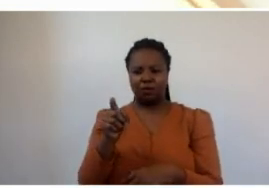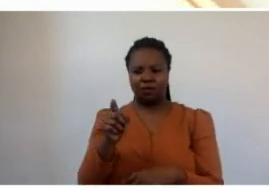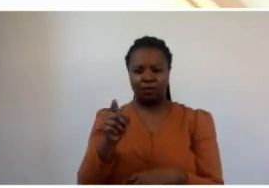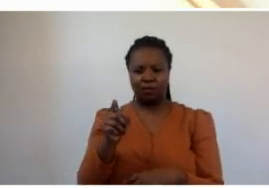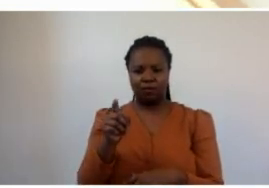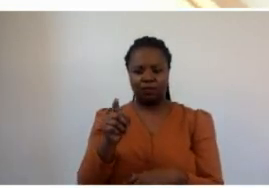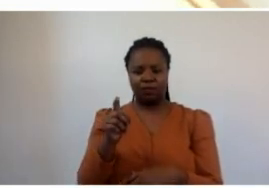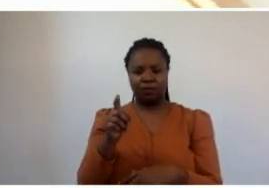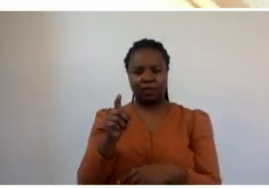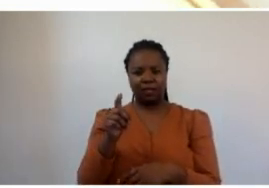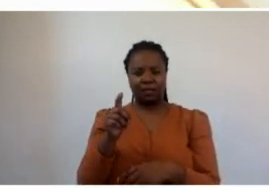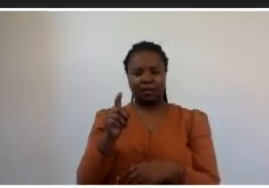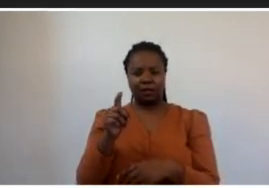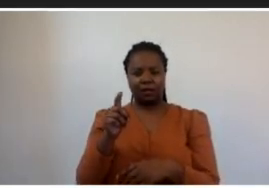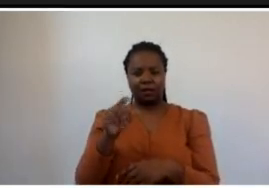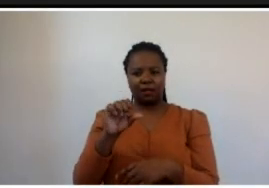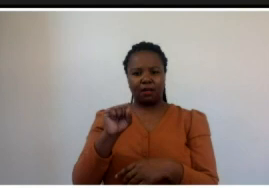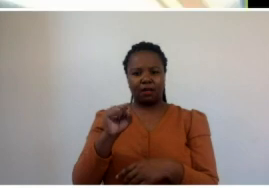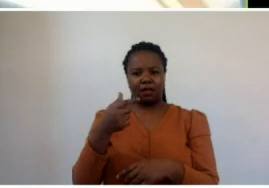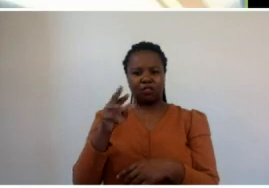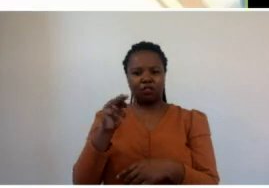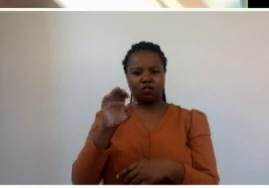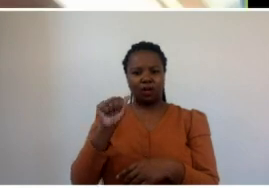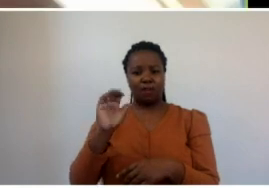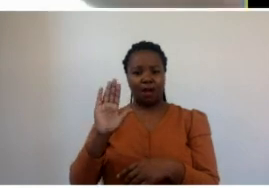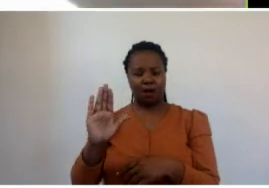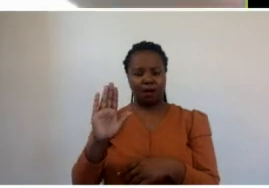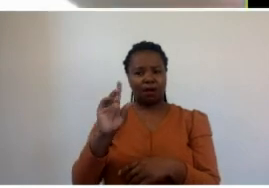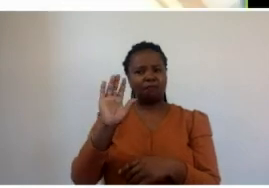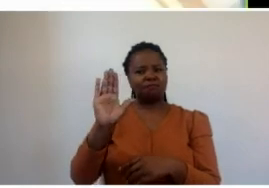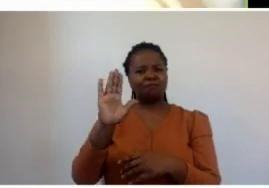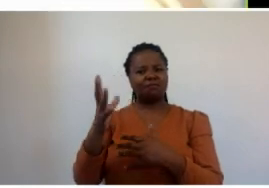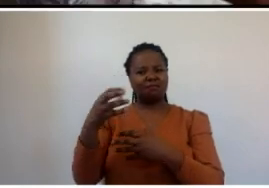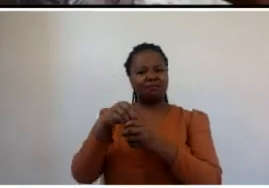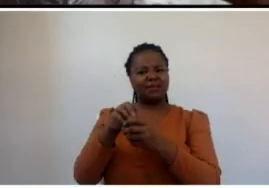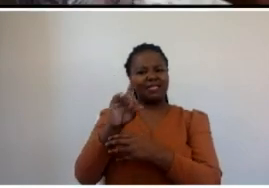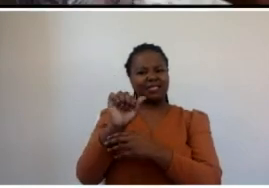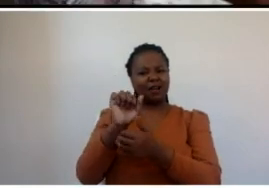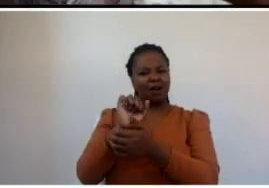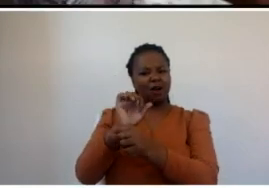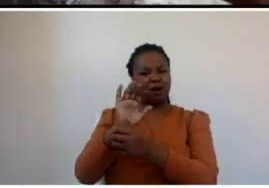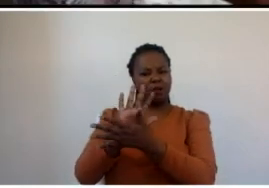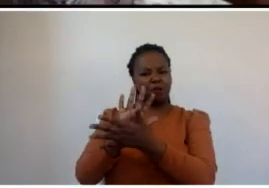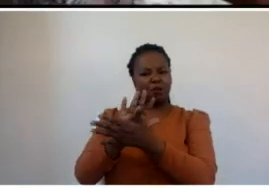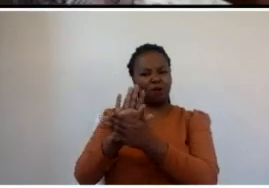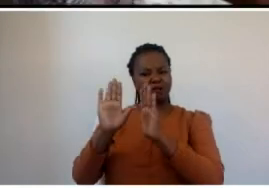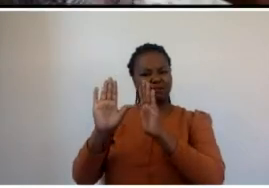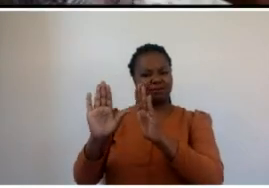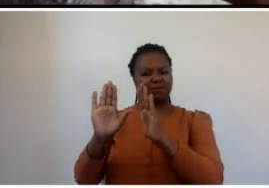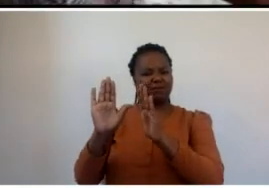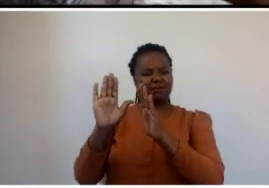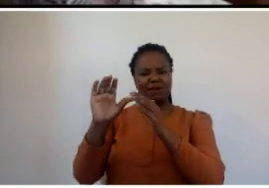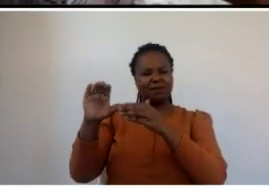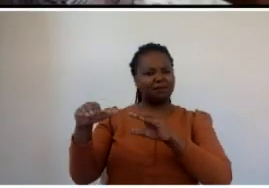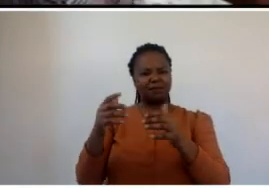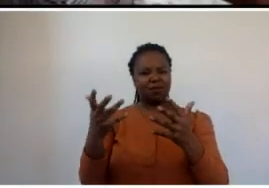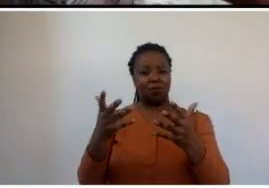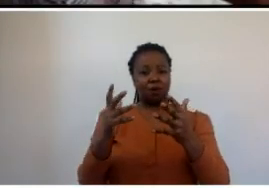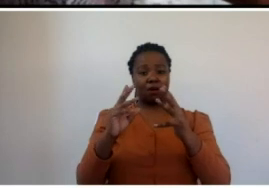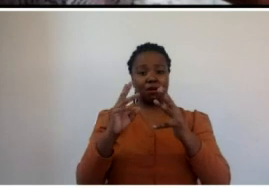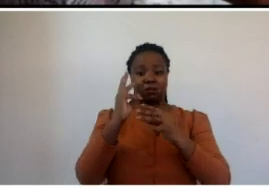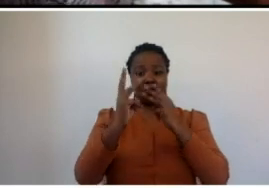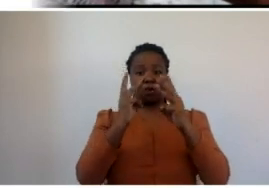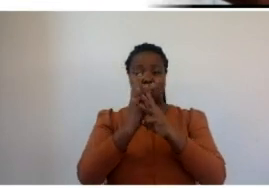Inclusion Specialist for Their World. So, okay, around the world, rich countries and poor